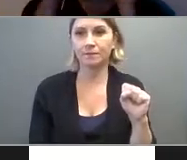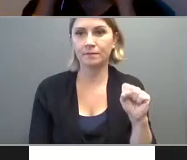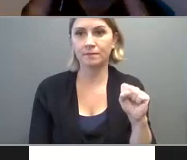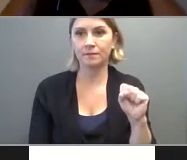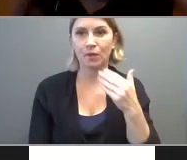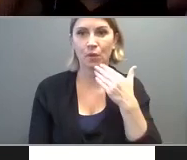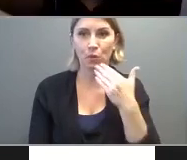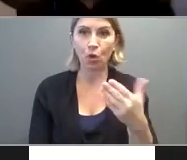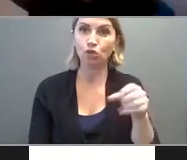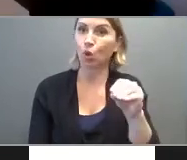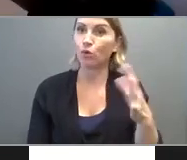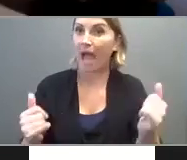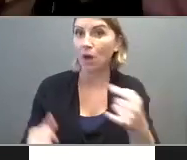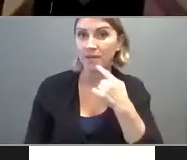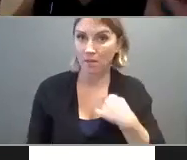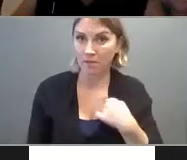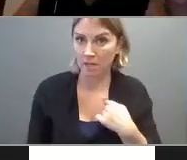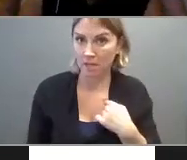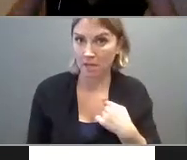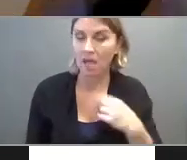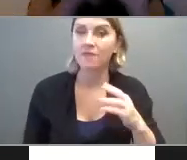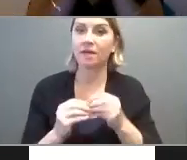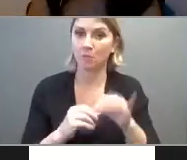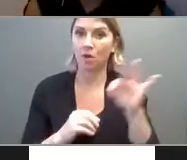Cool. So now tell me the number of